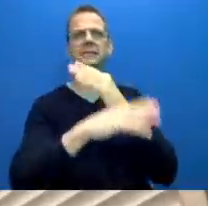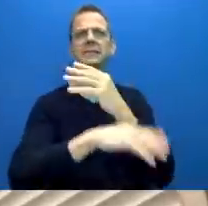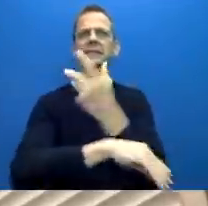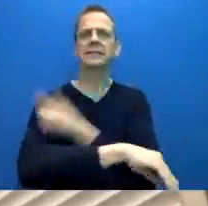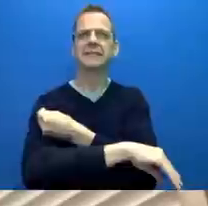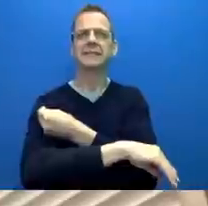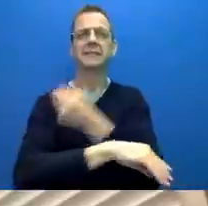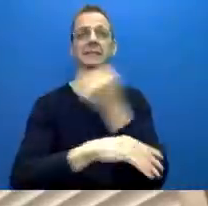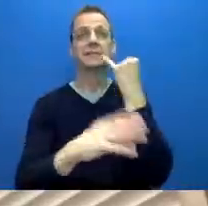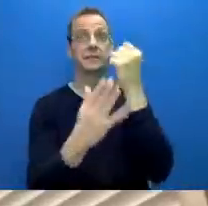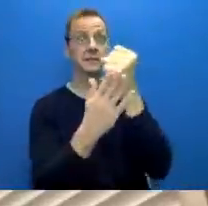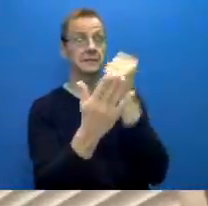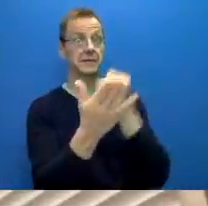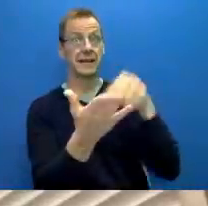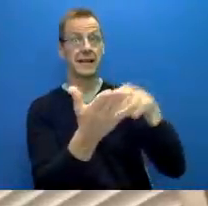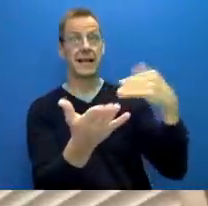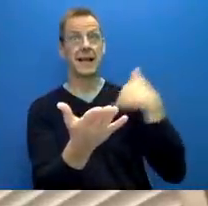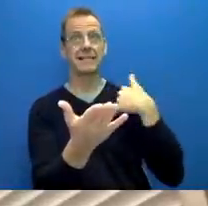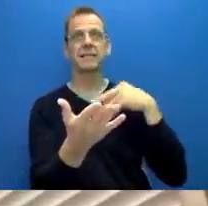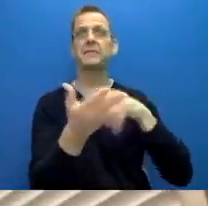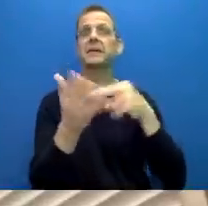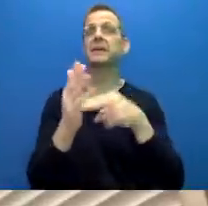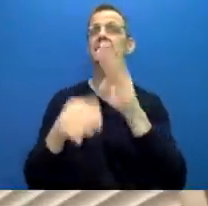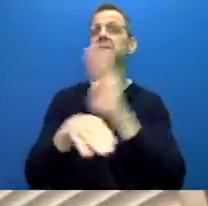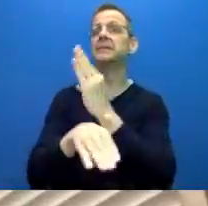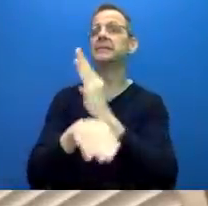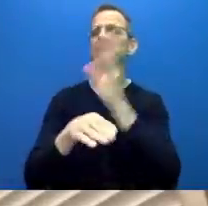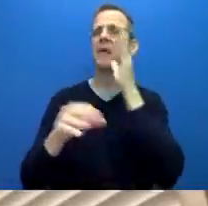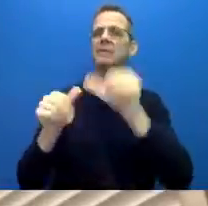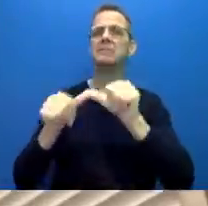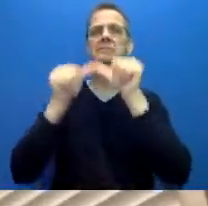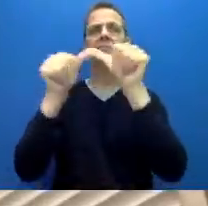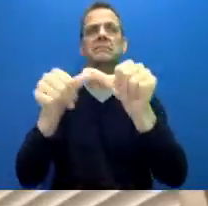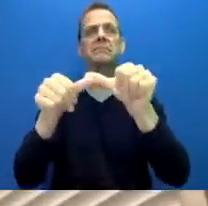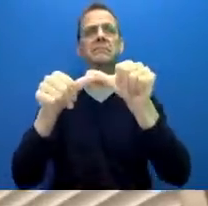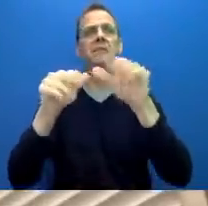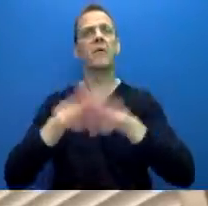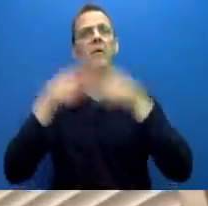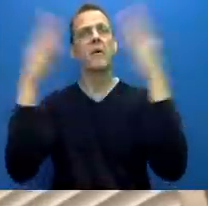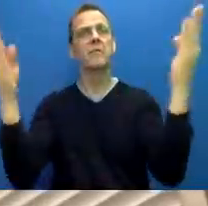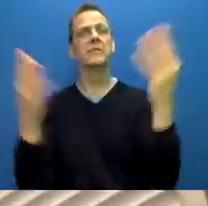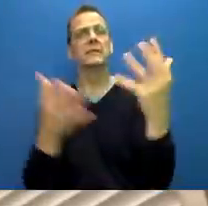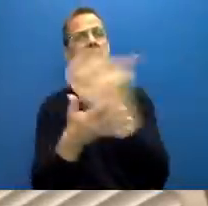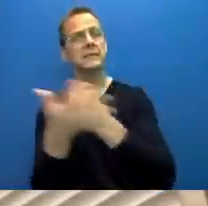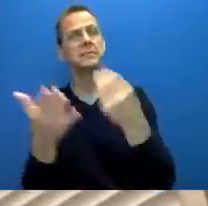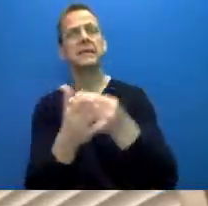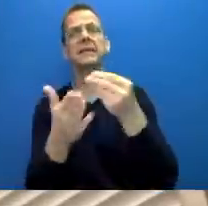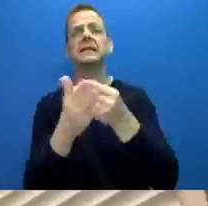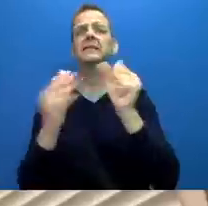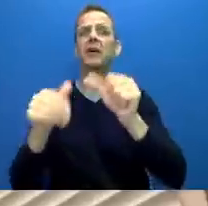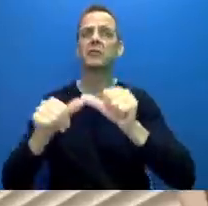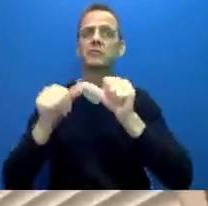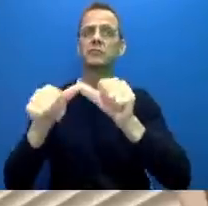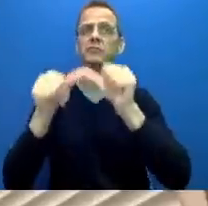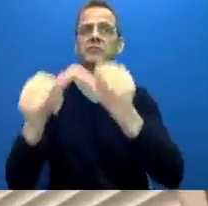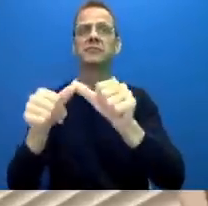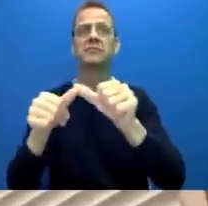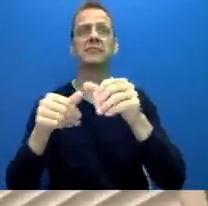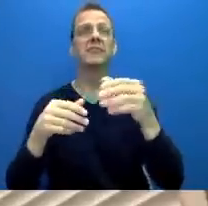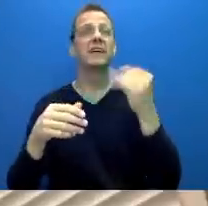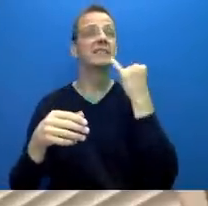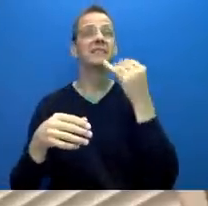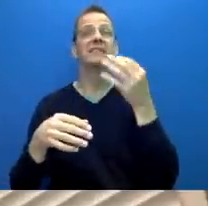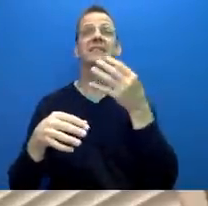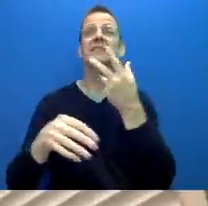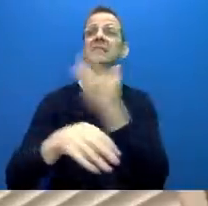But instead, they're going to be limiting all individuals from accessing these. These, and